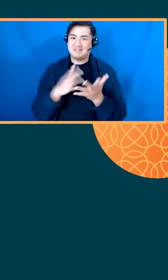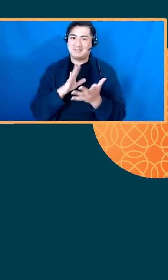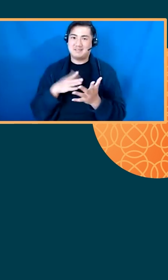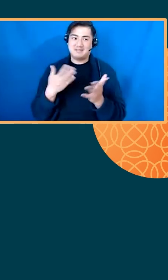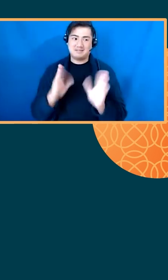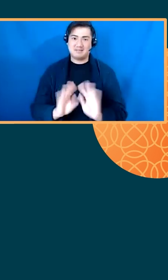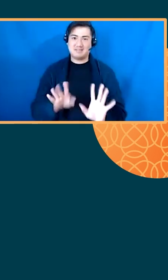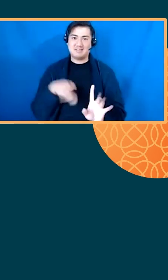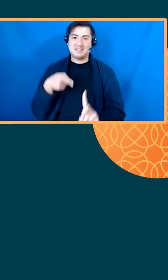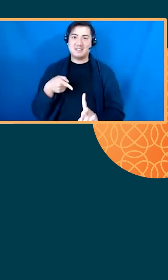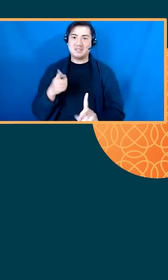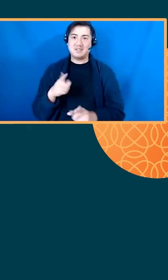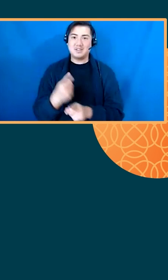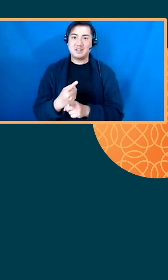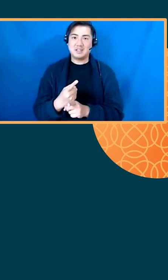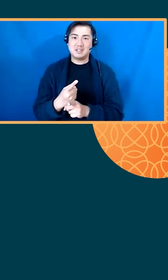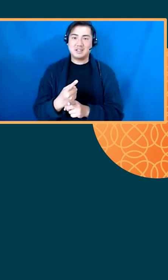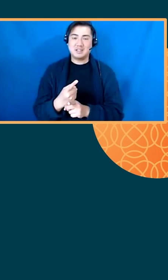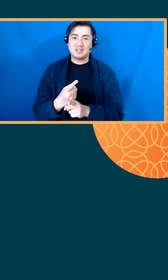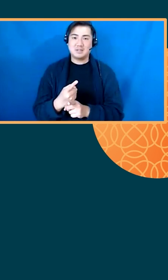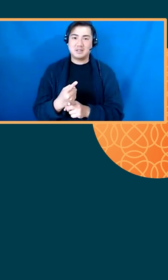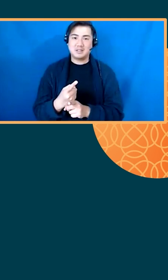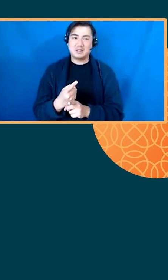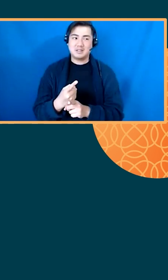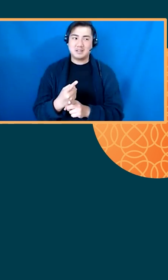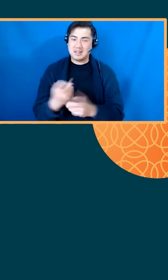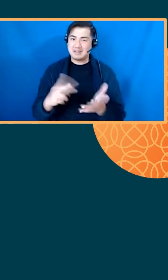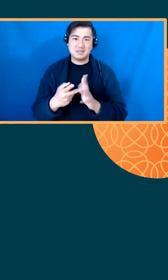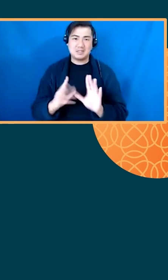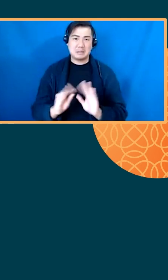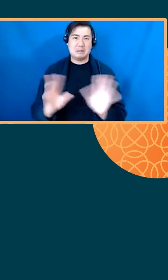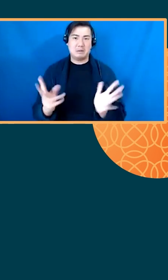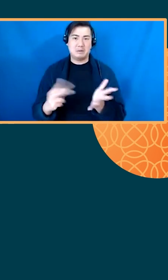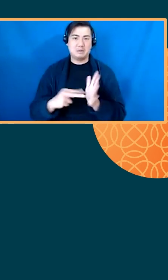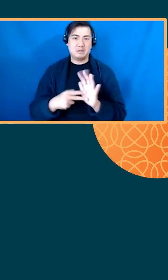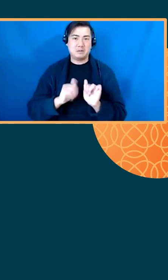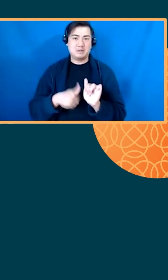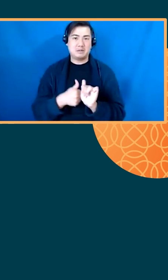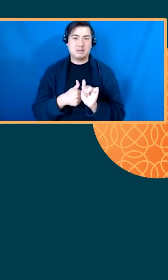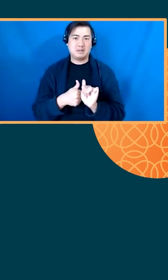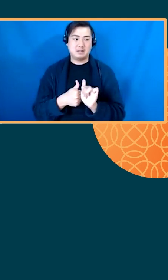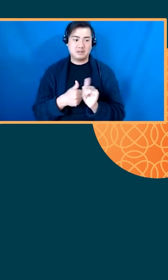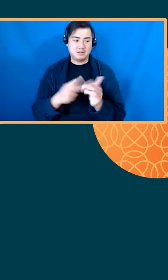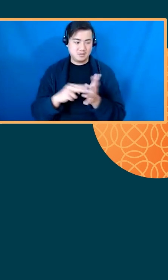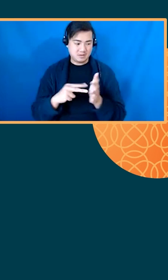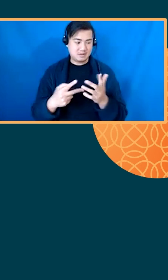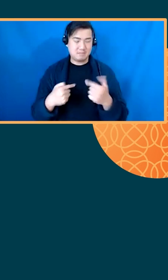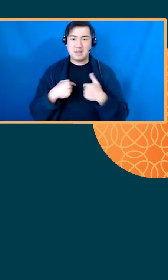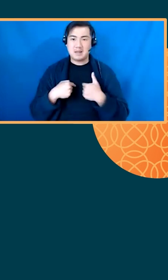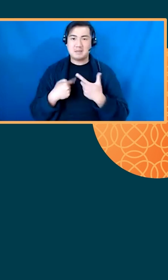doesn't that say everything about what it means in this particular string of identities that I happen to